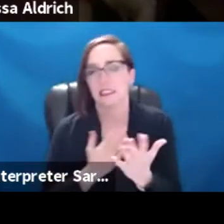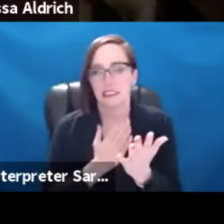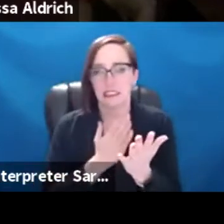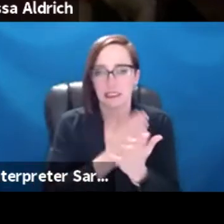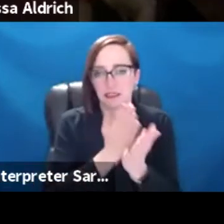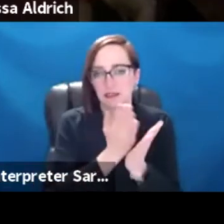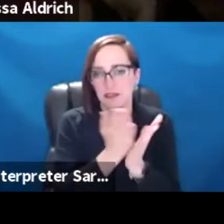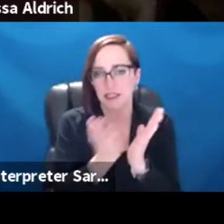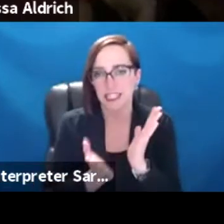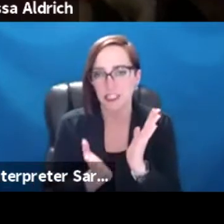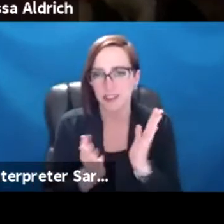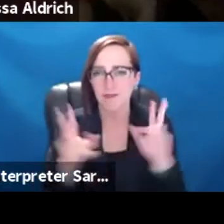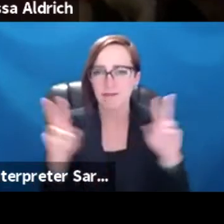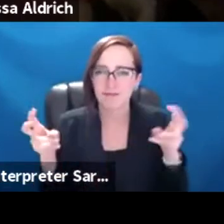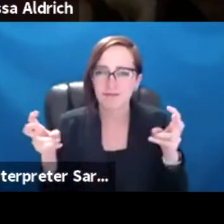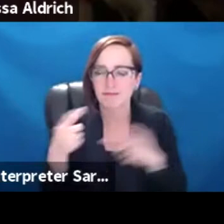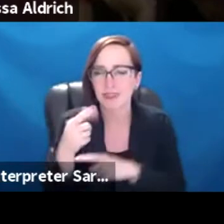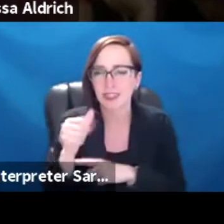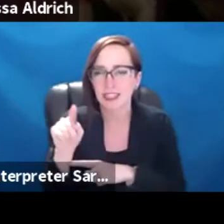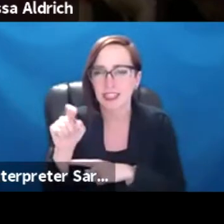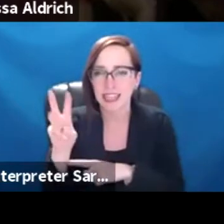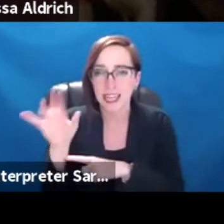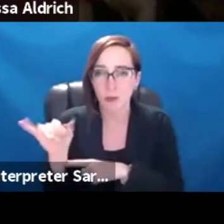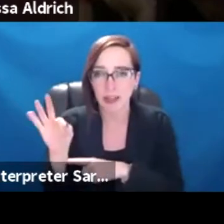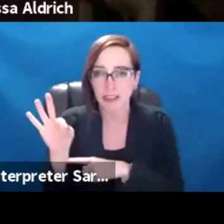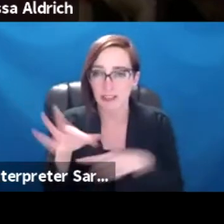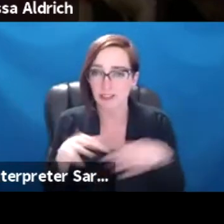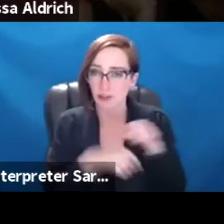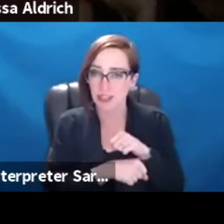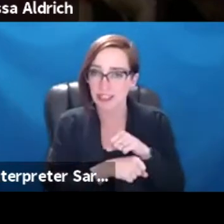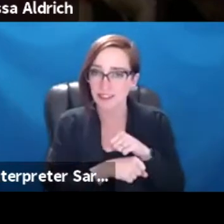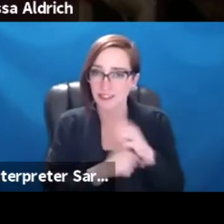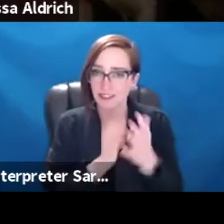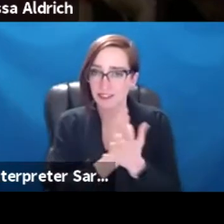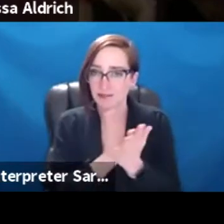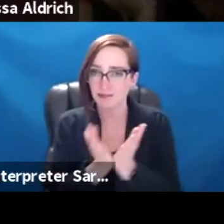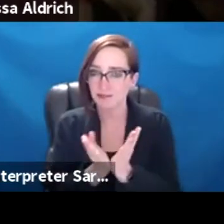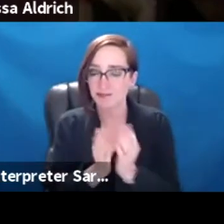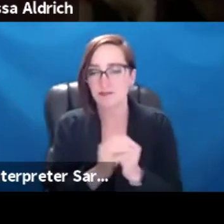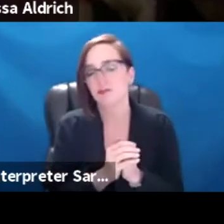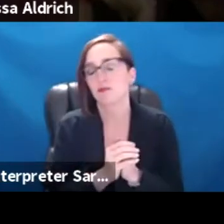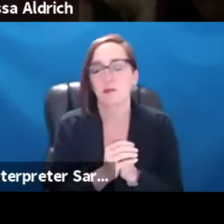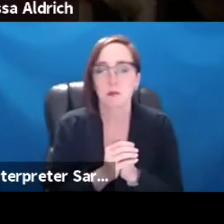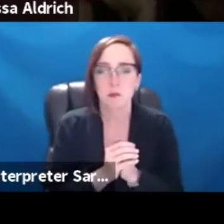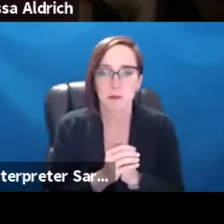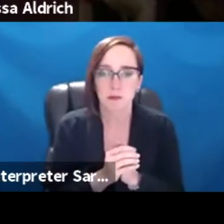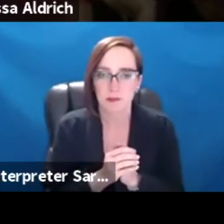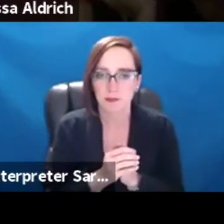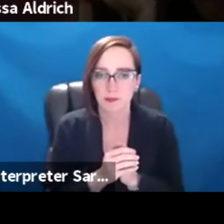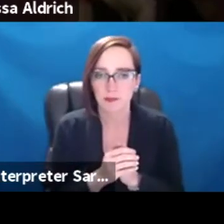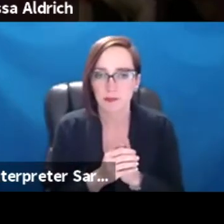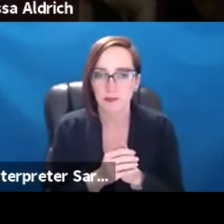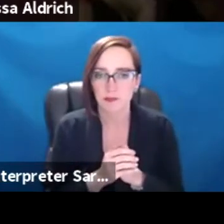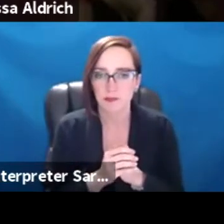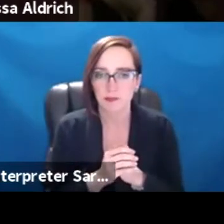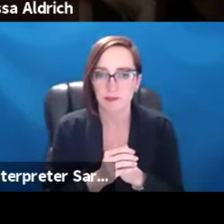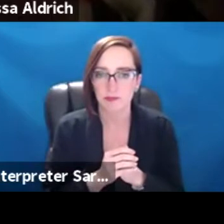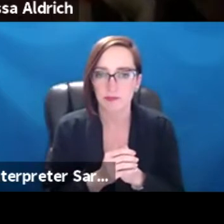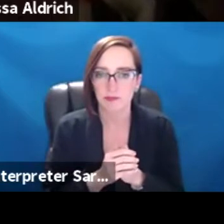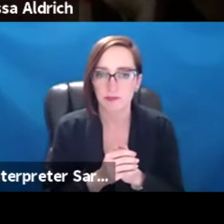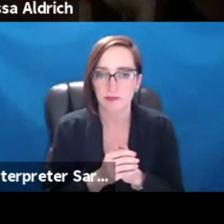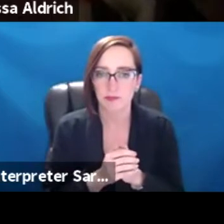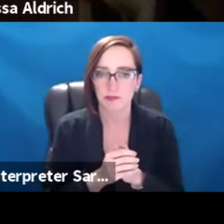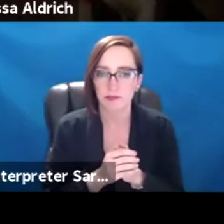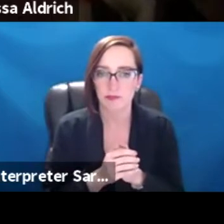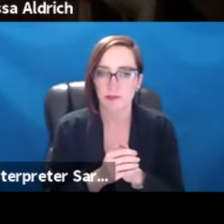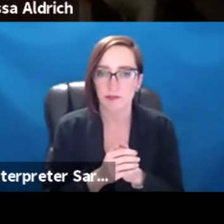And the reason why I share the gateways is kind of helps to put what one might be feeling into a category,